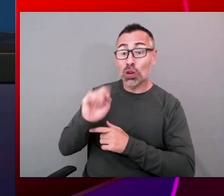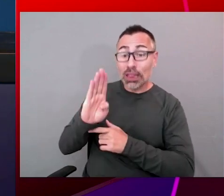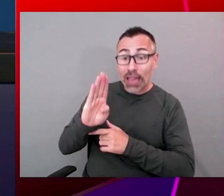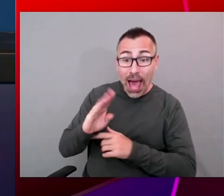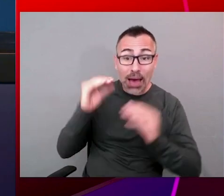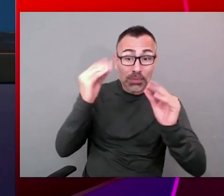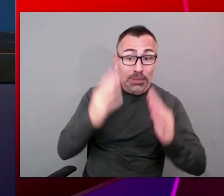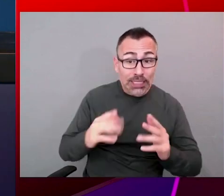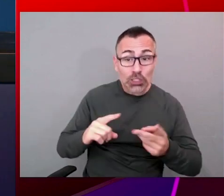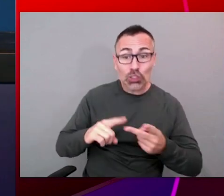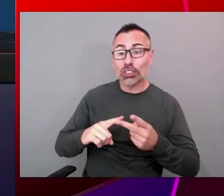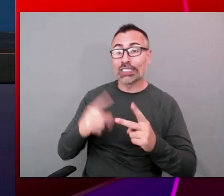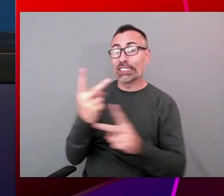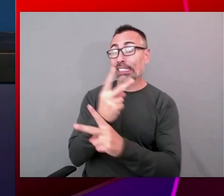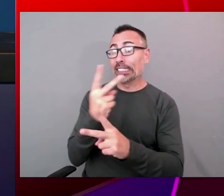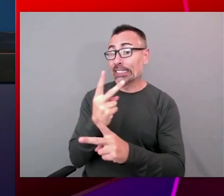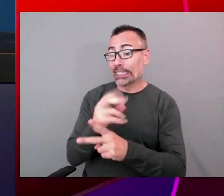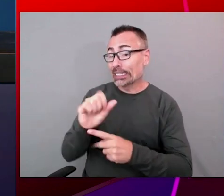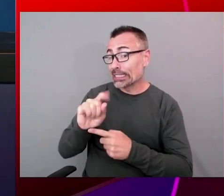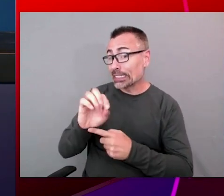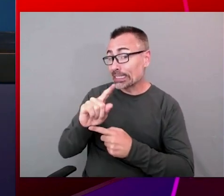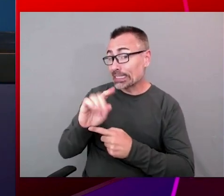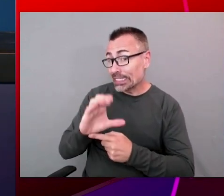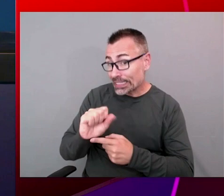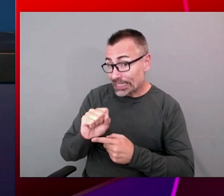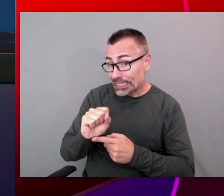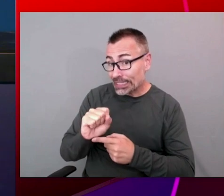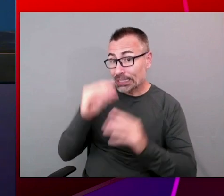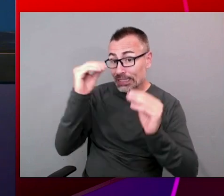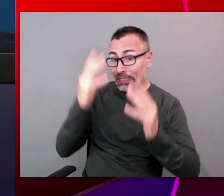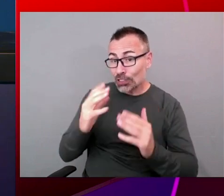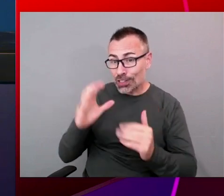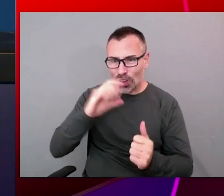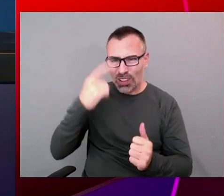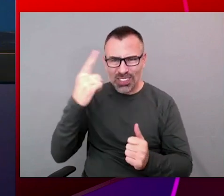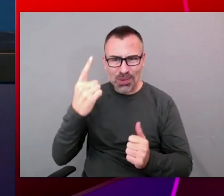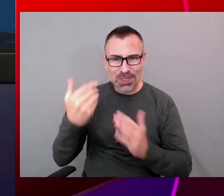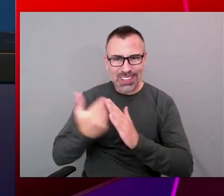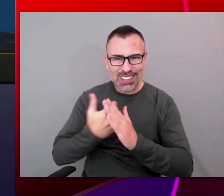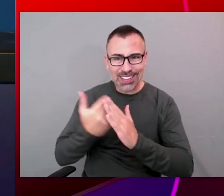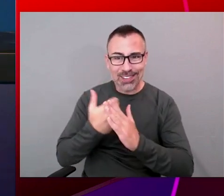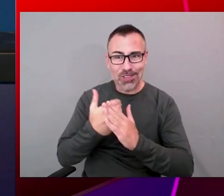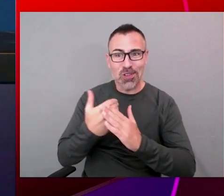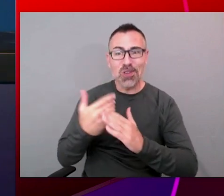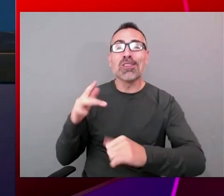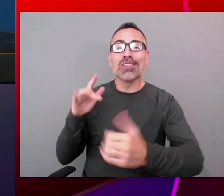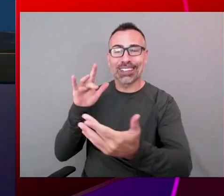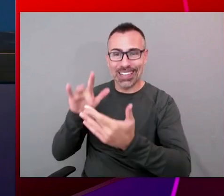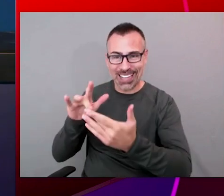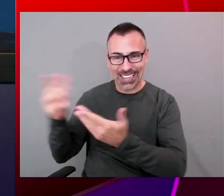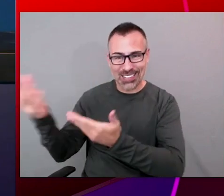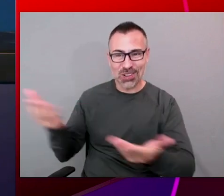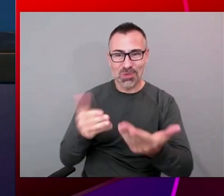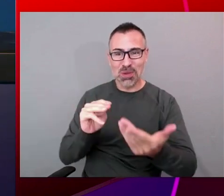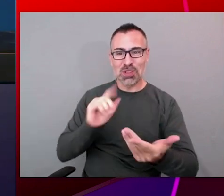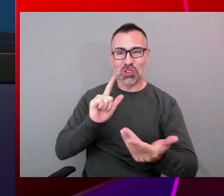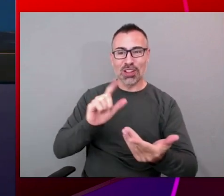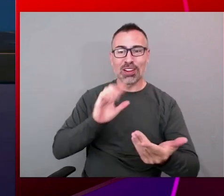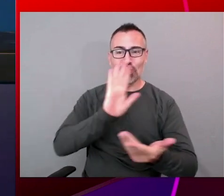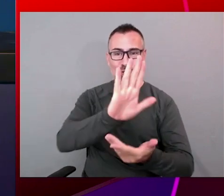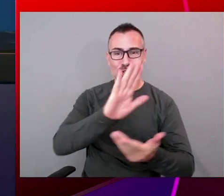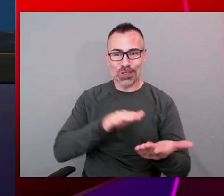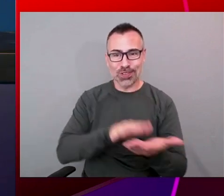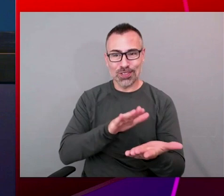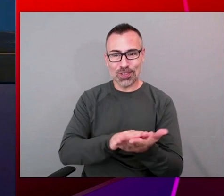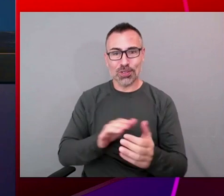schools looking for the next thing, reach out, because you'll be able to bring a machine learning class to your school. Will be very valuable. Yeah, definitely. Yeah. So can we talk